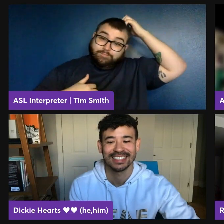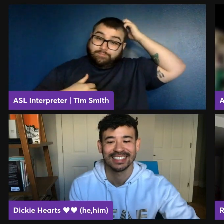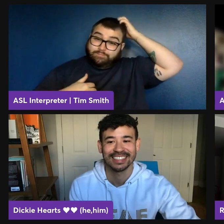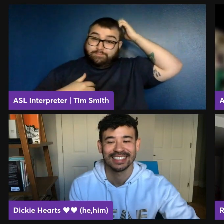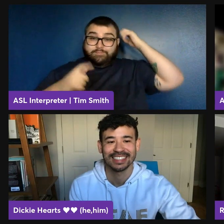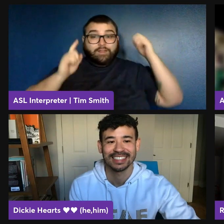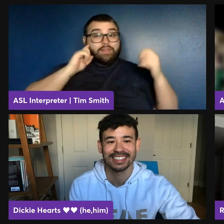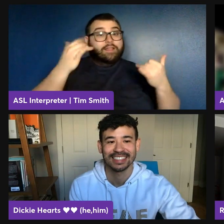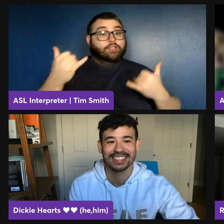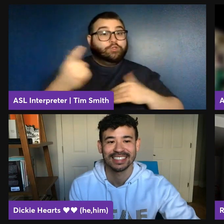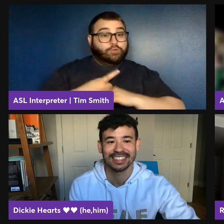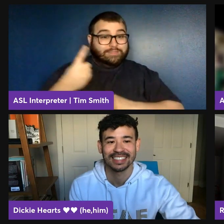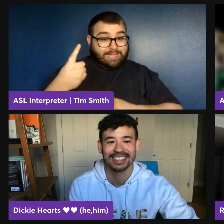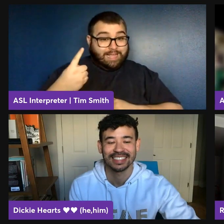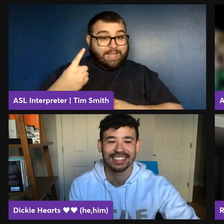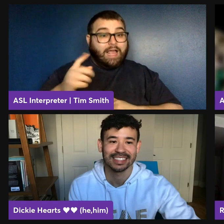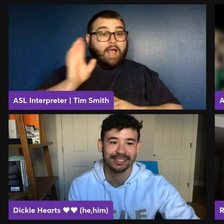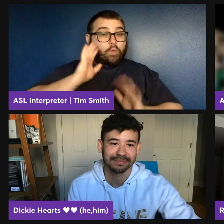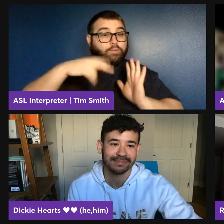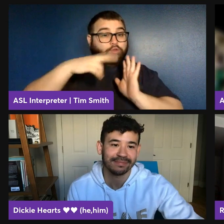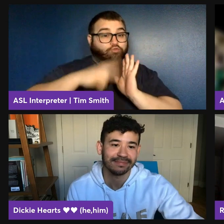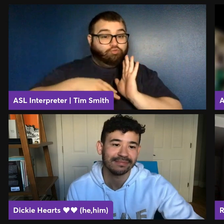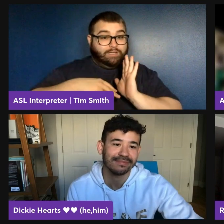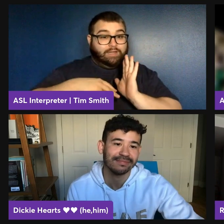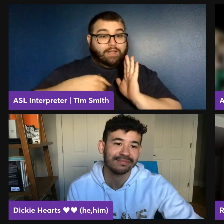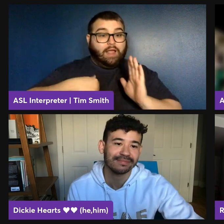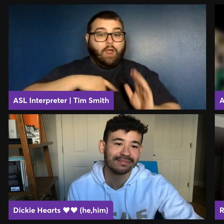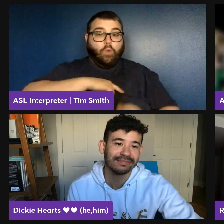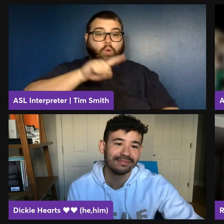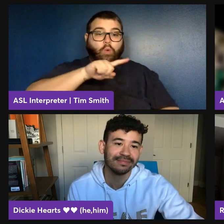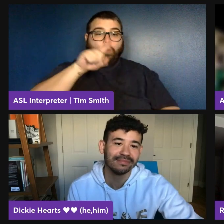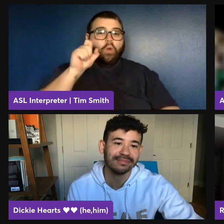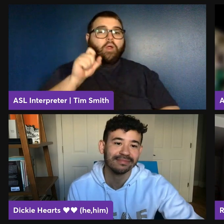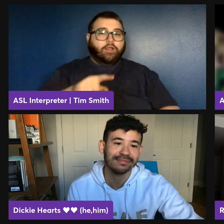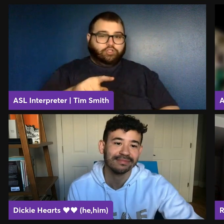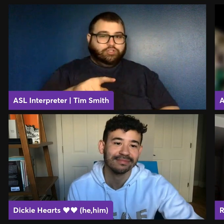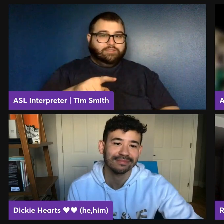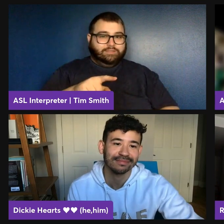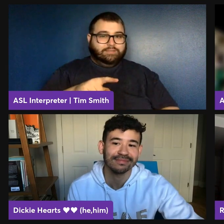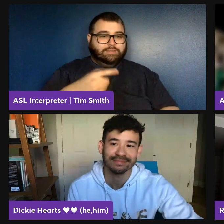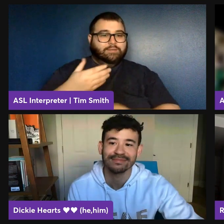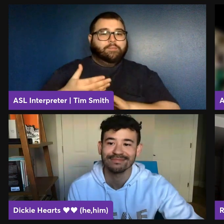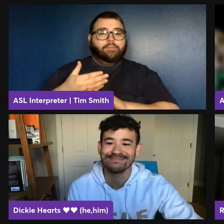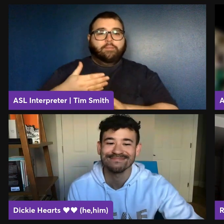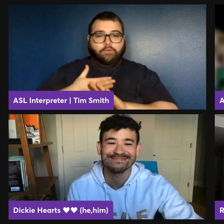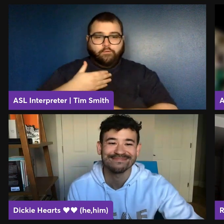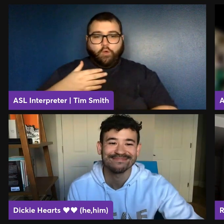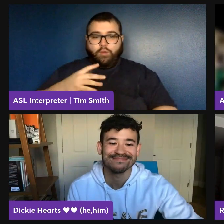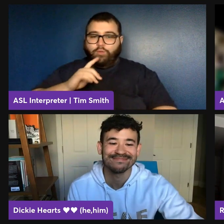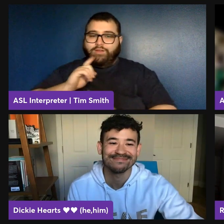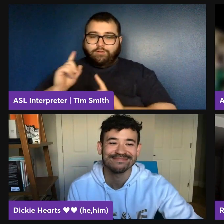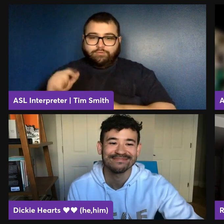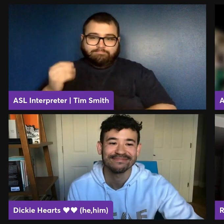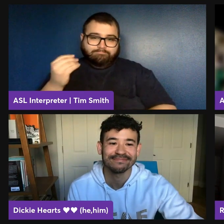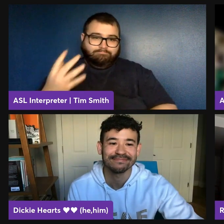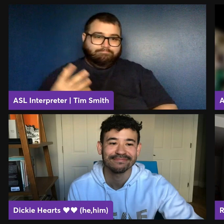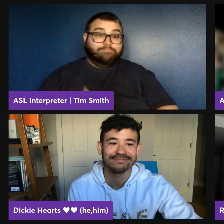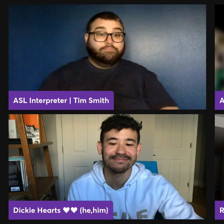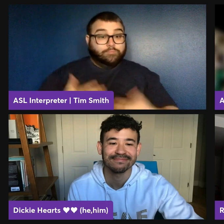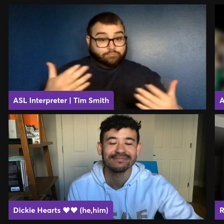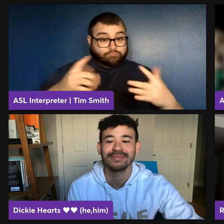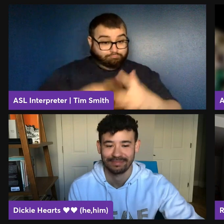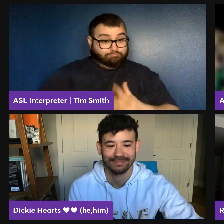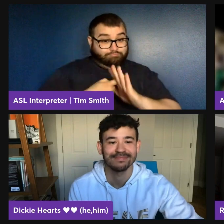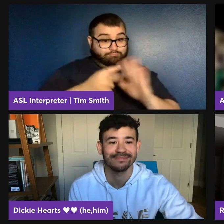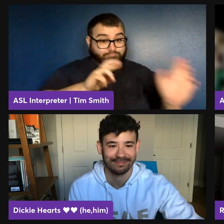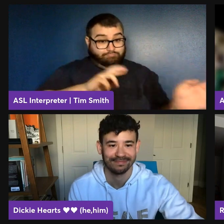I'm also going to be reading our questions out loud before we answer them. That's right. So shall we get to